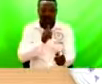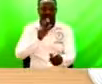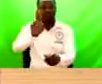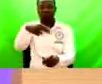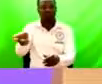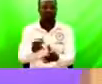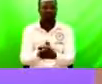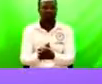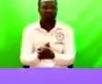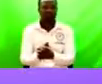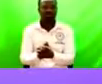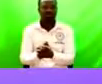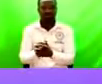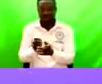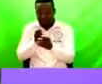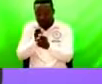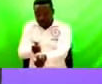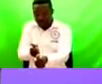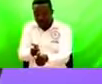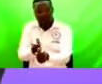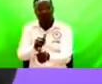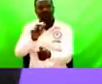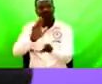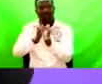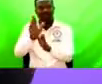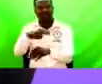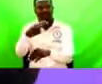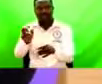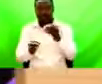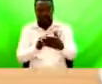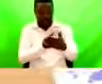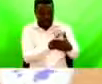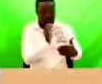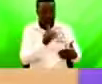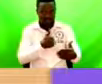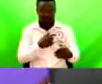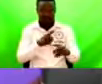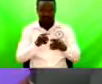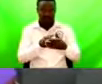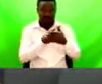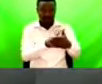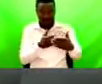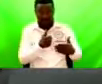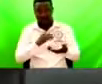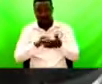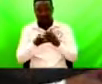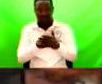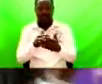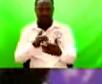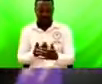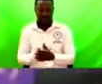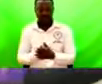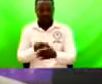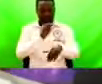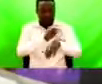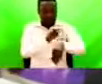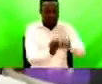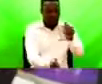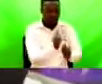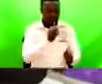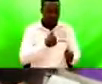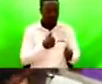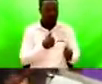becomes irrelevant when you don't have direction. But when you have direction, then you can develop speed. Some ministries have speed, but they don't have direction.